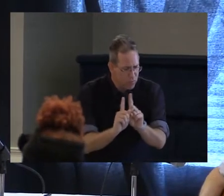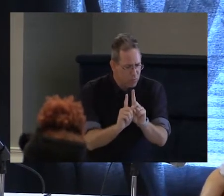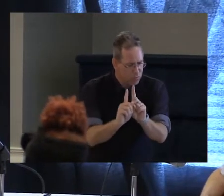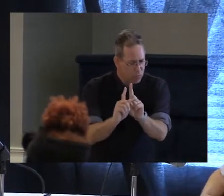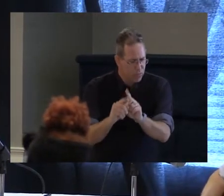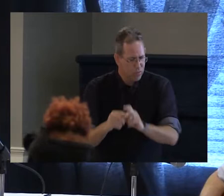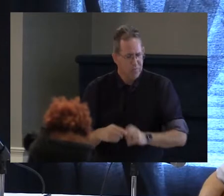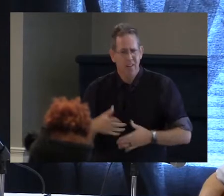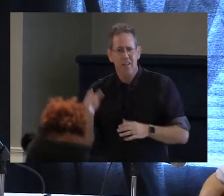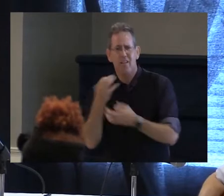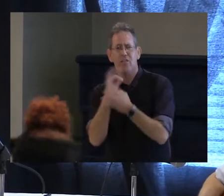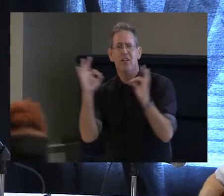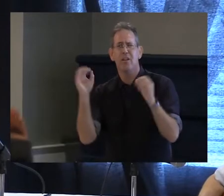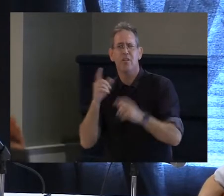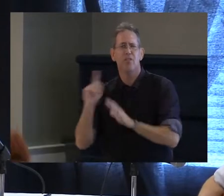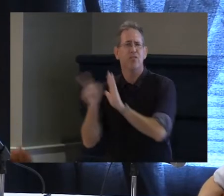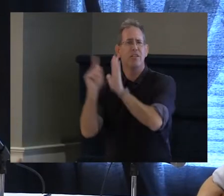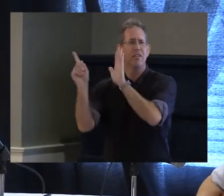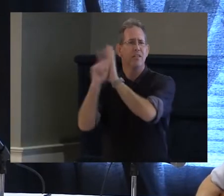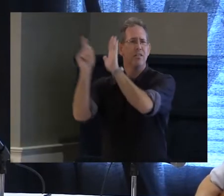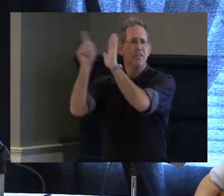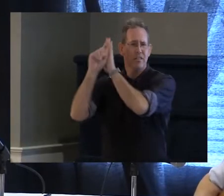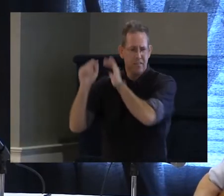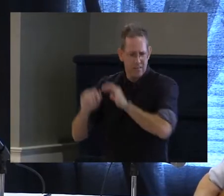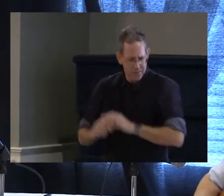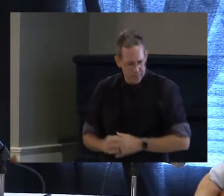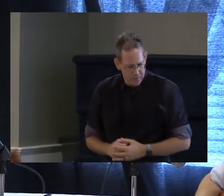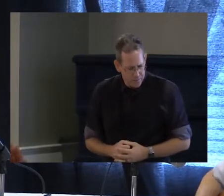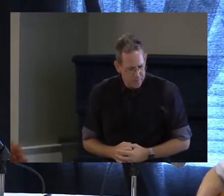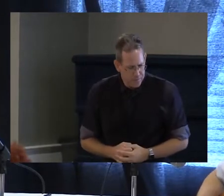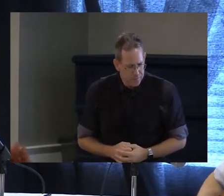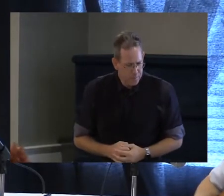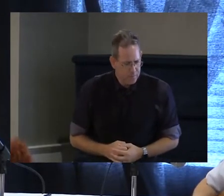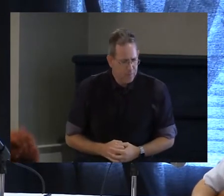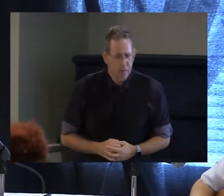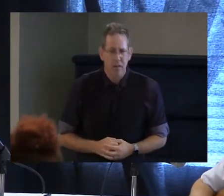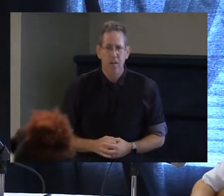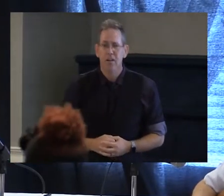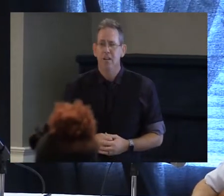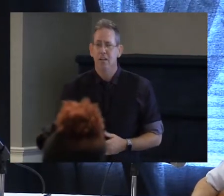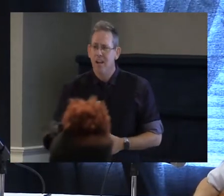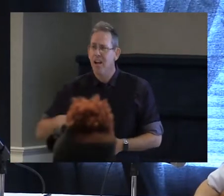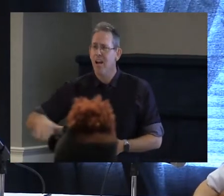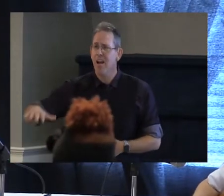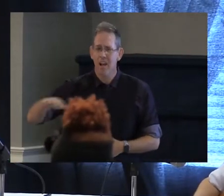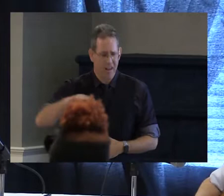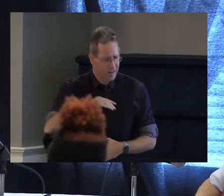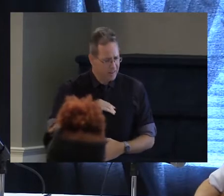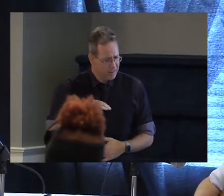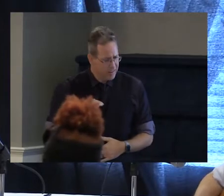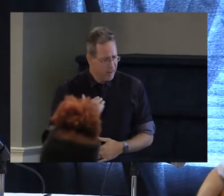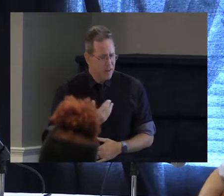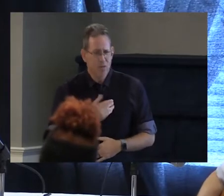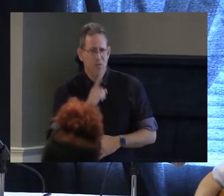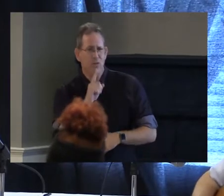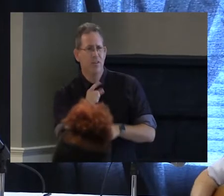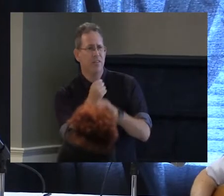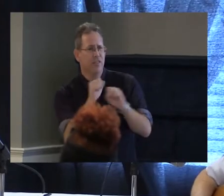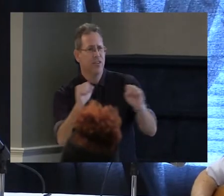Let freedom ring. A land